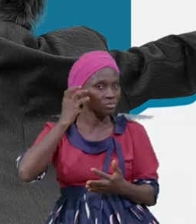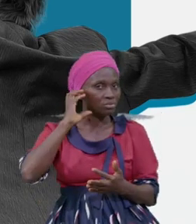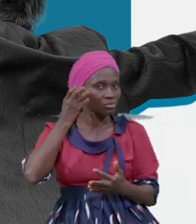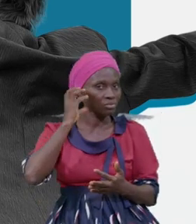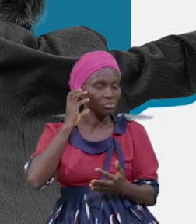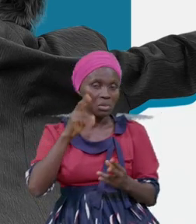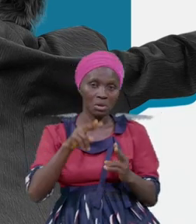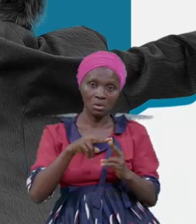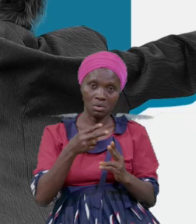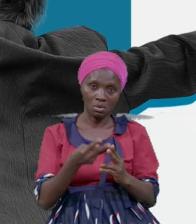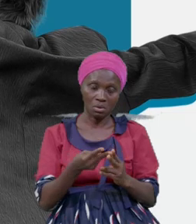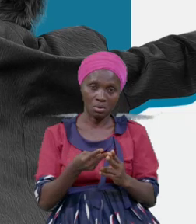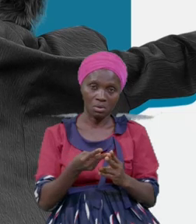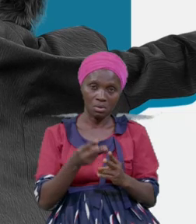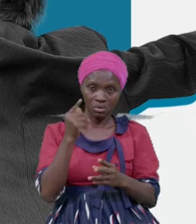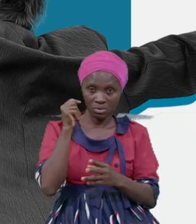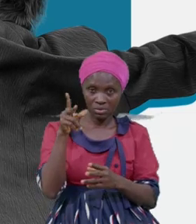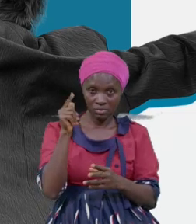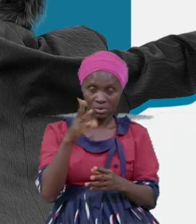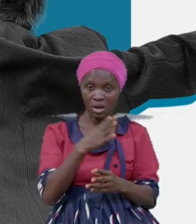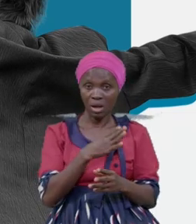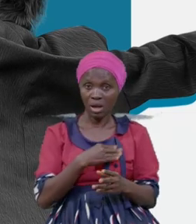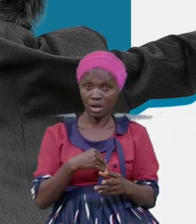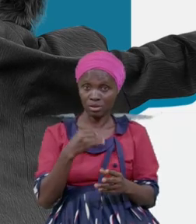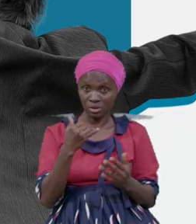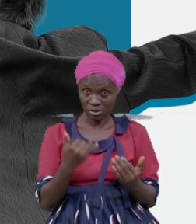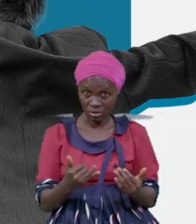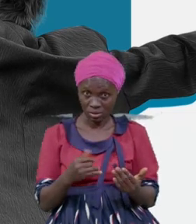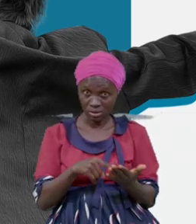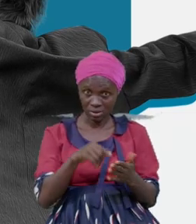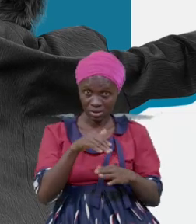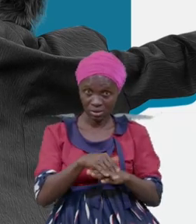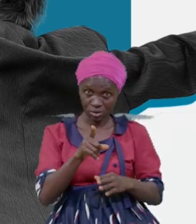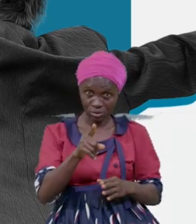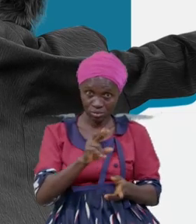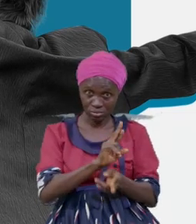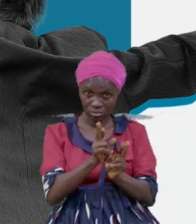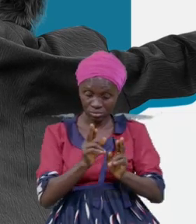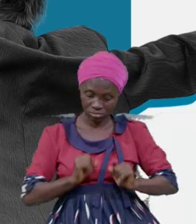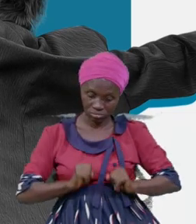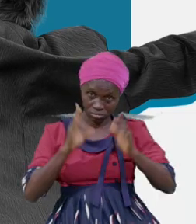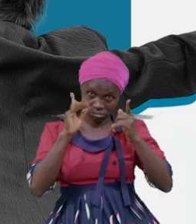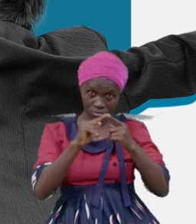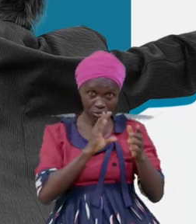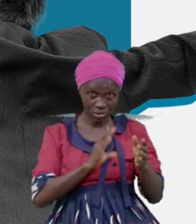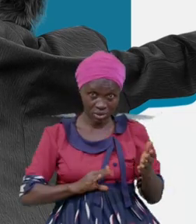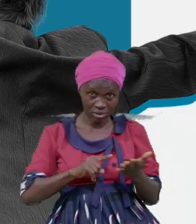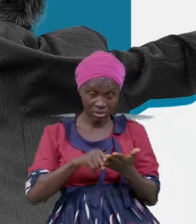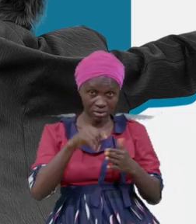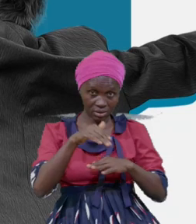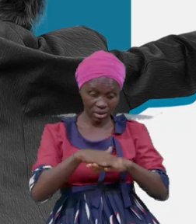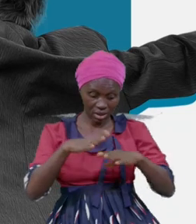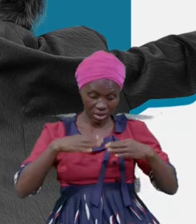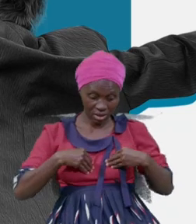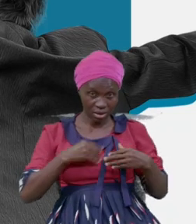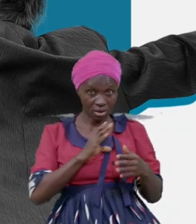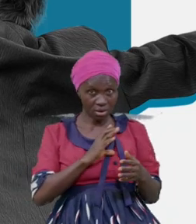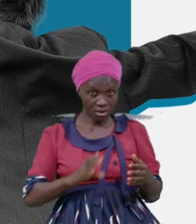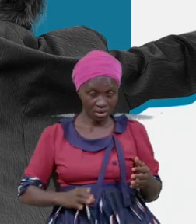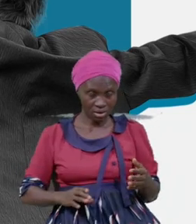Christ, you will send your name, your phone number, your location address